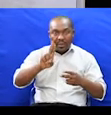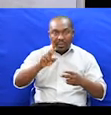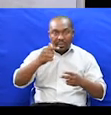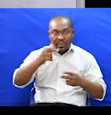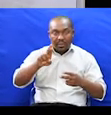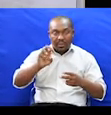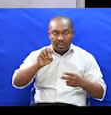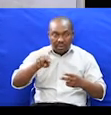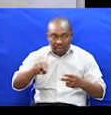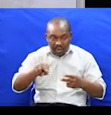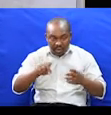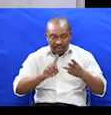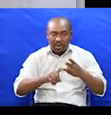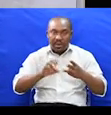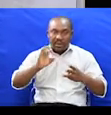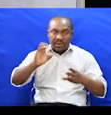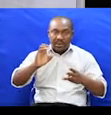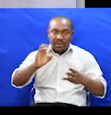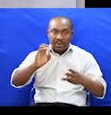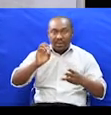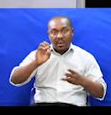C, electron.